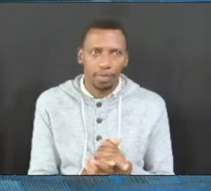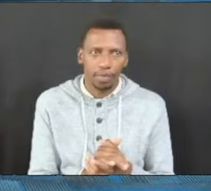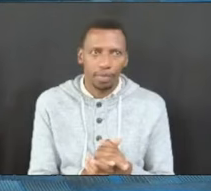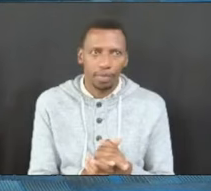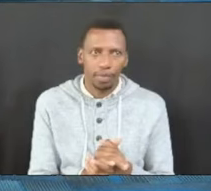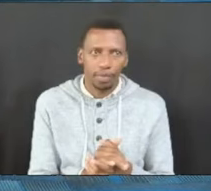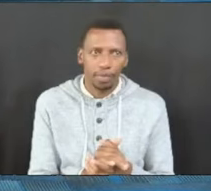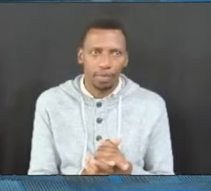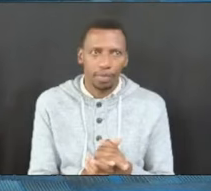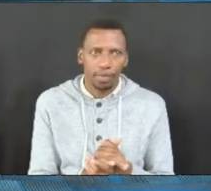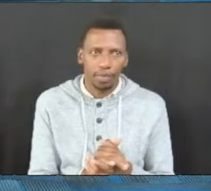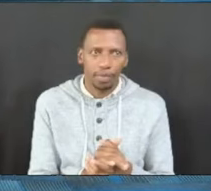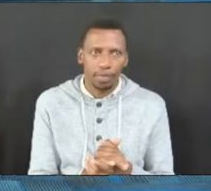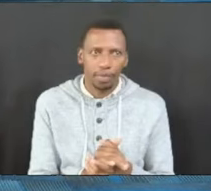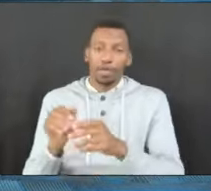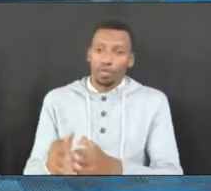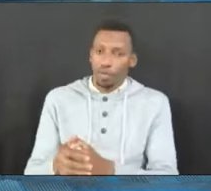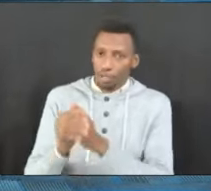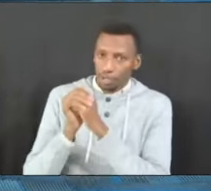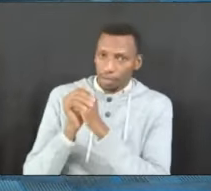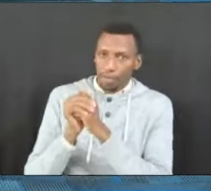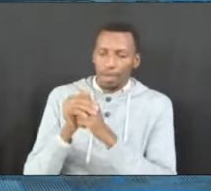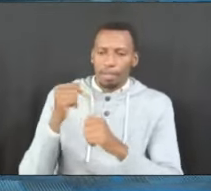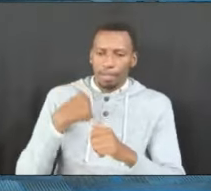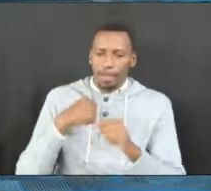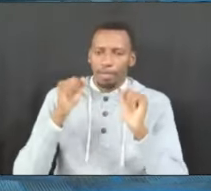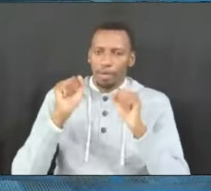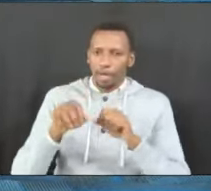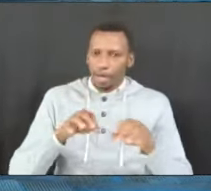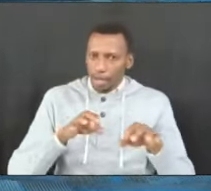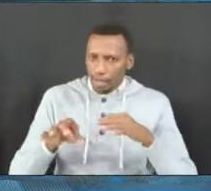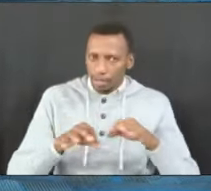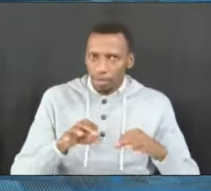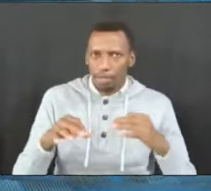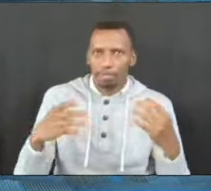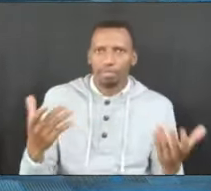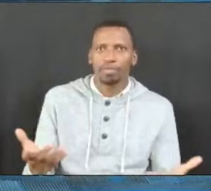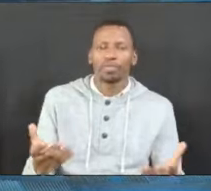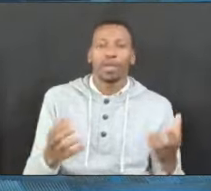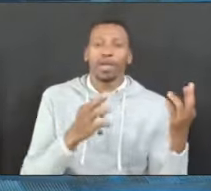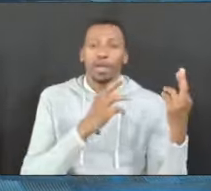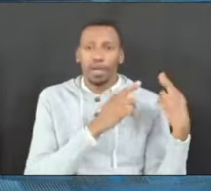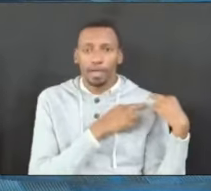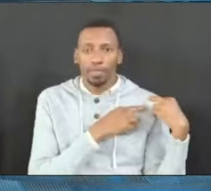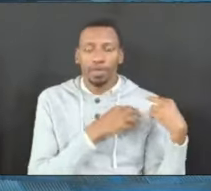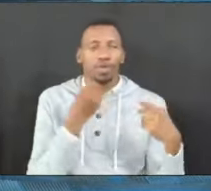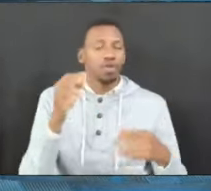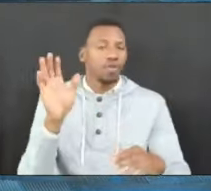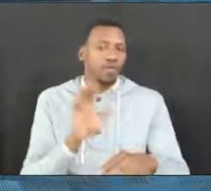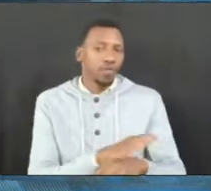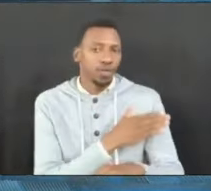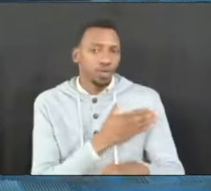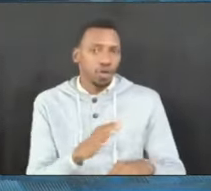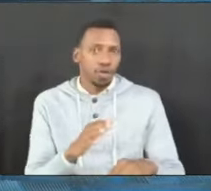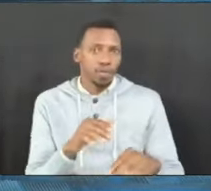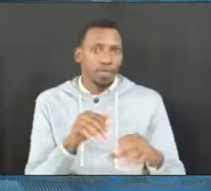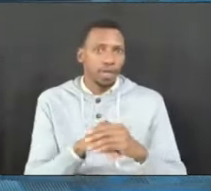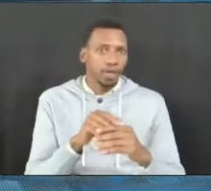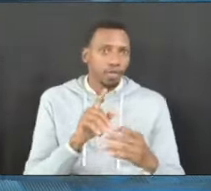worship. I would have spoken to the role of songs in